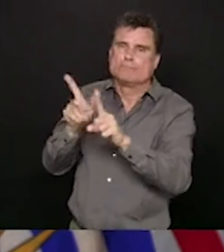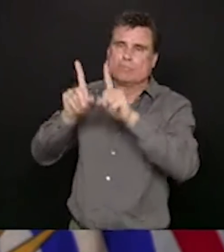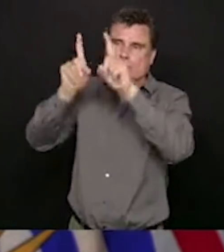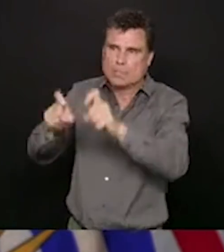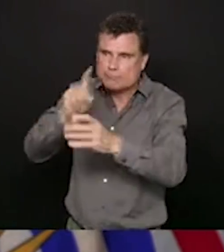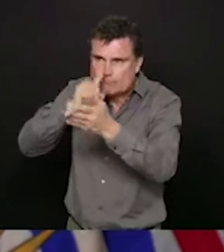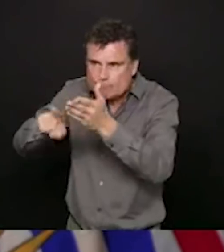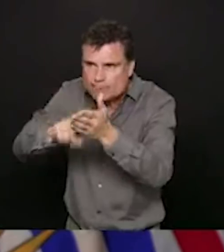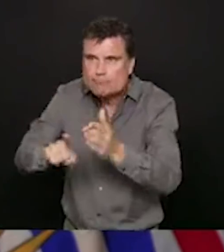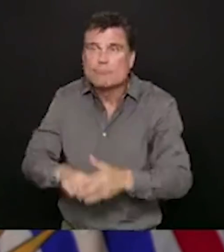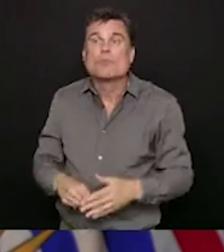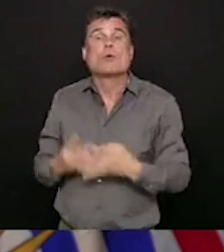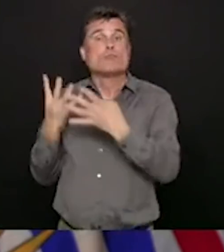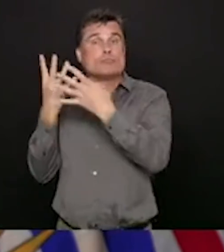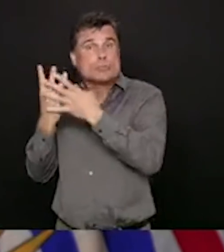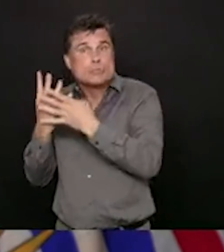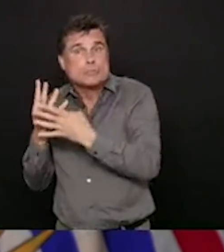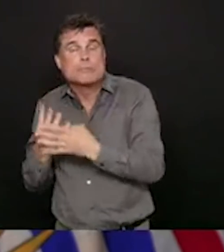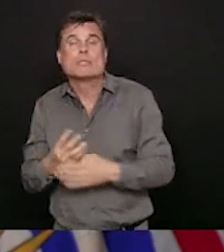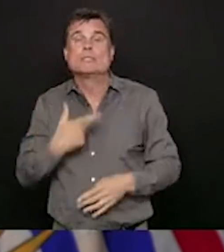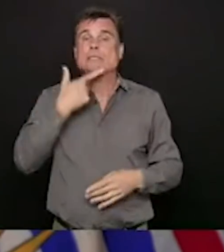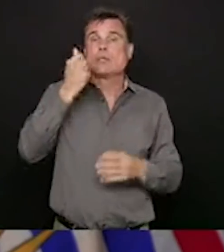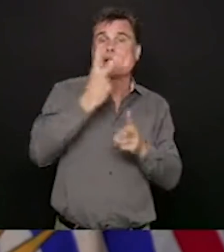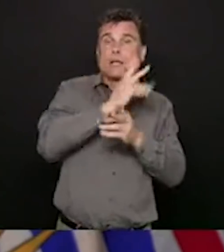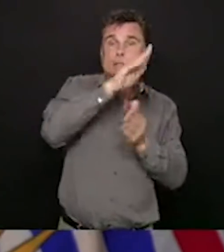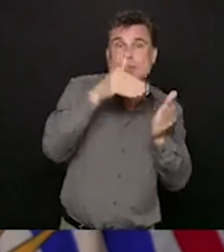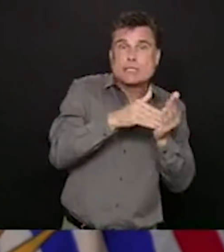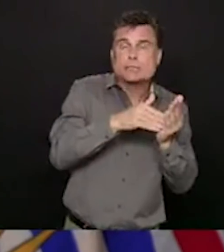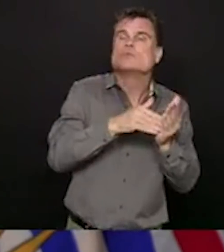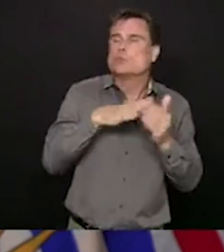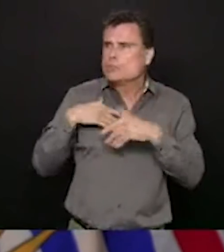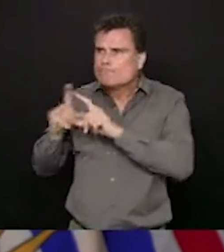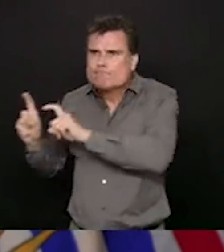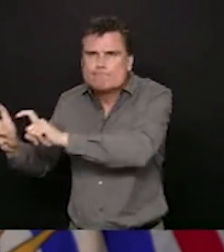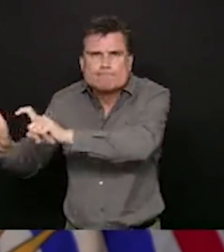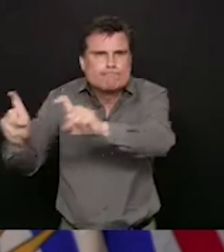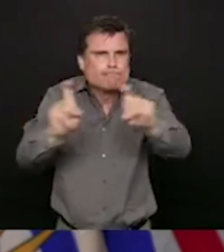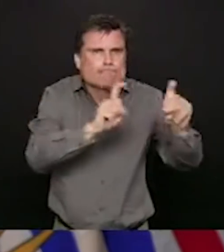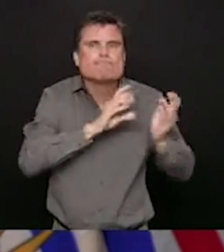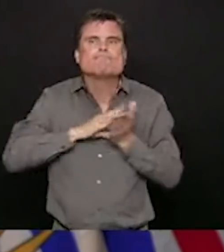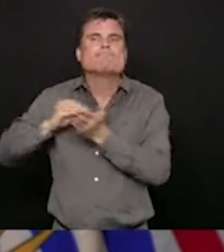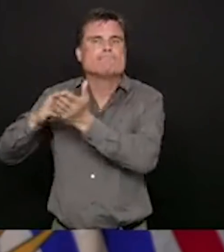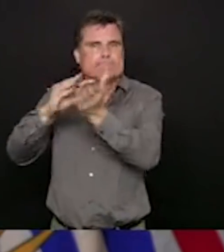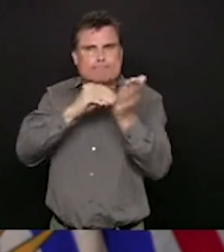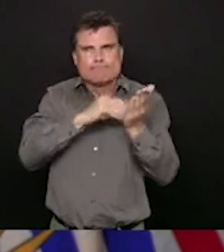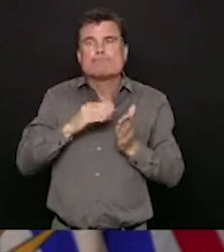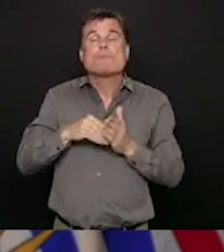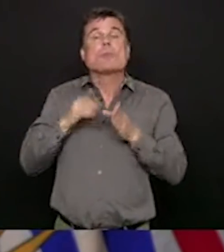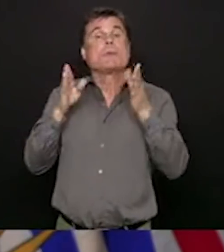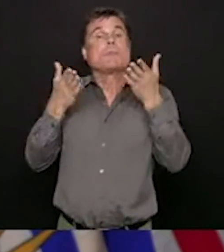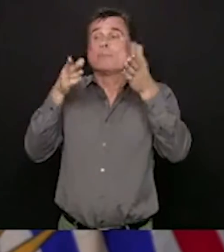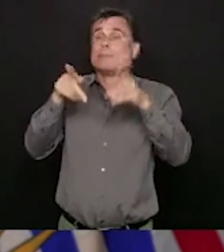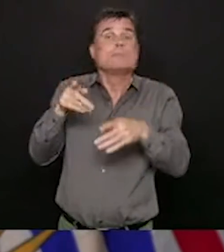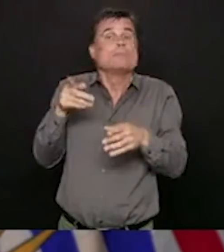have very mild illness, or may have unrecognized illness, or may have reasons why they are